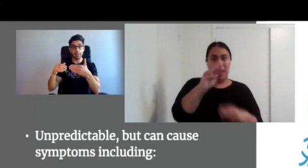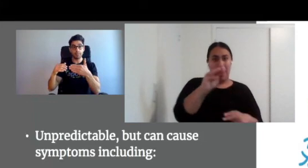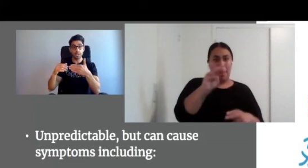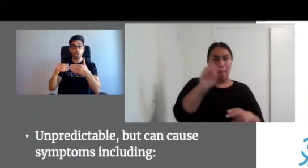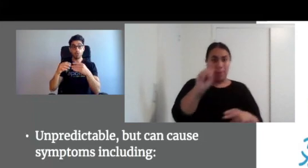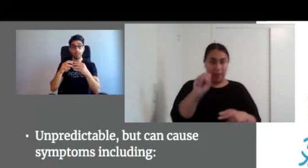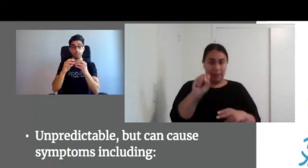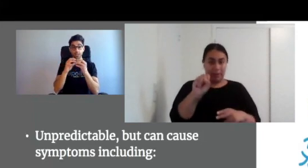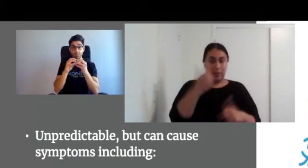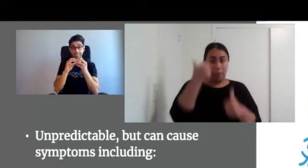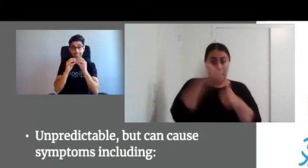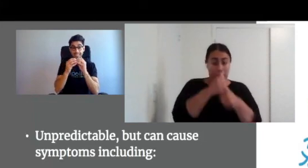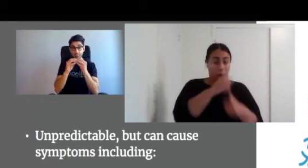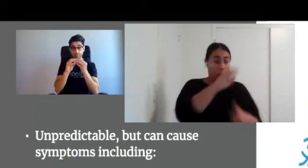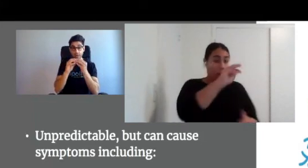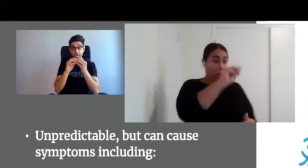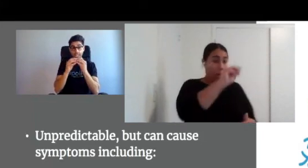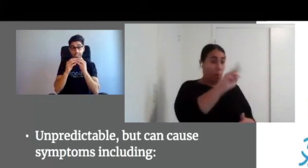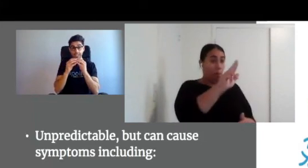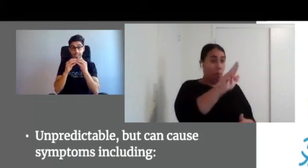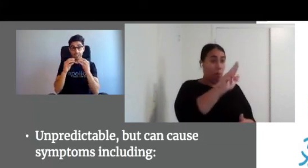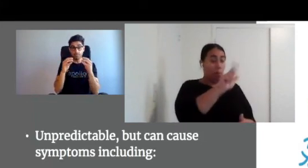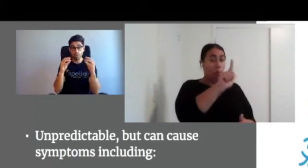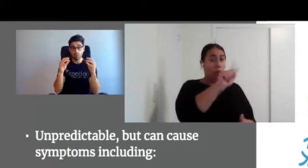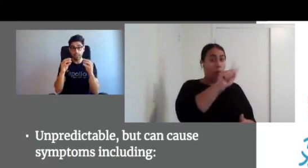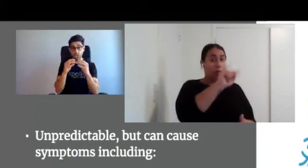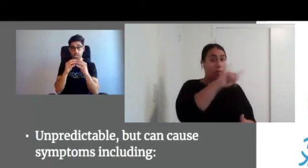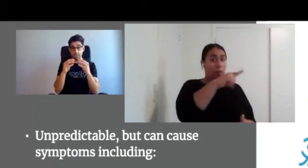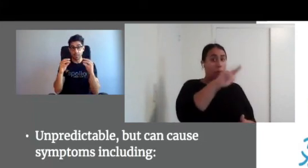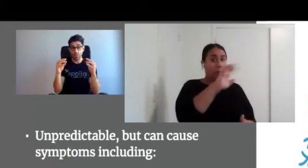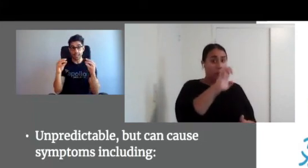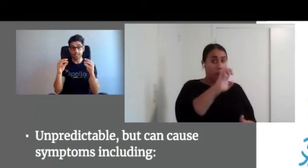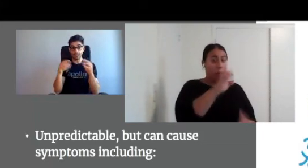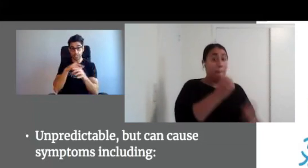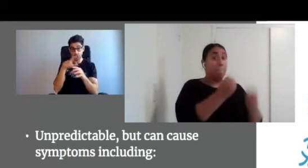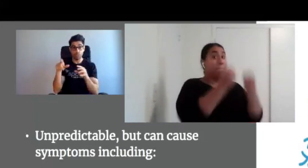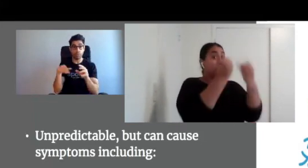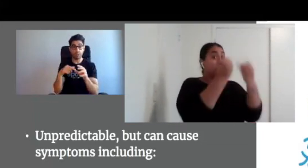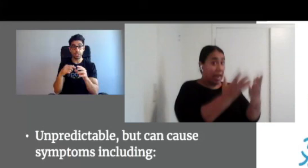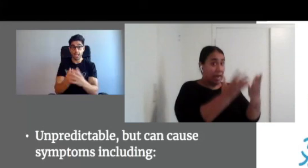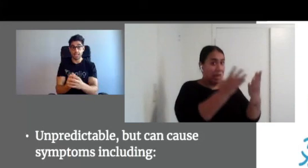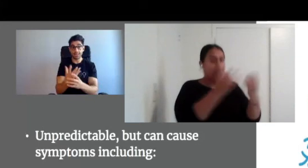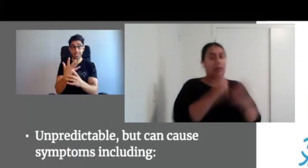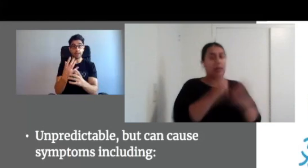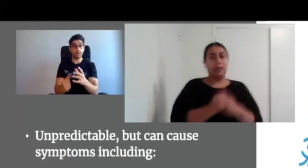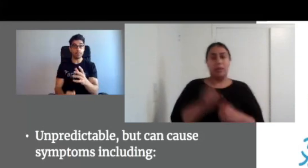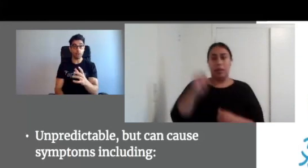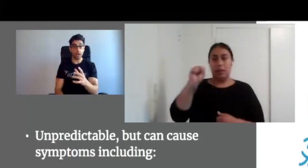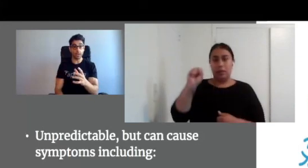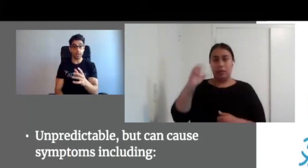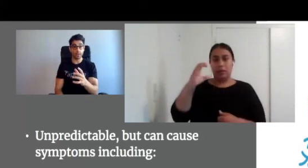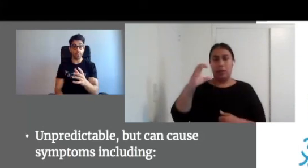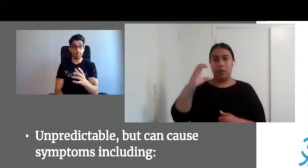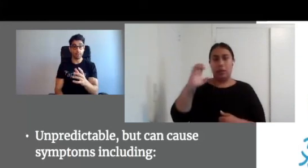eaten up will be a little bit stiffer and slightly more rigid than the rest of the tissue around it, and that'll light up in an